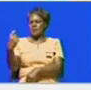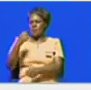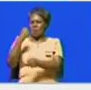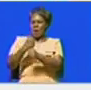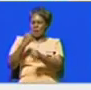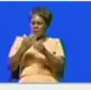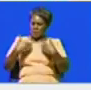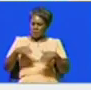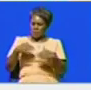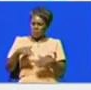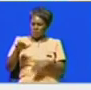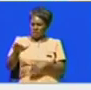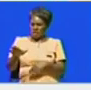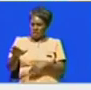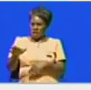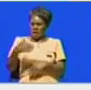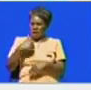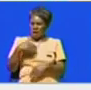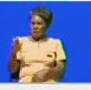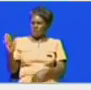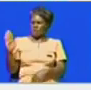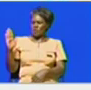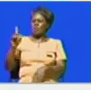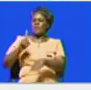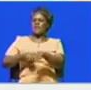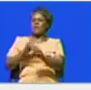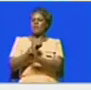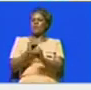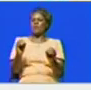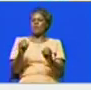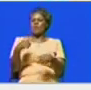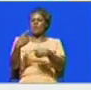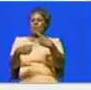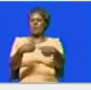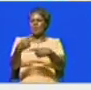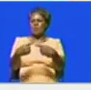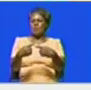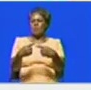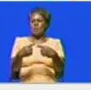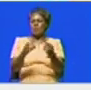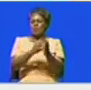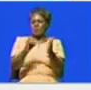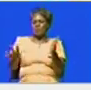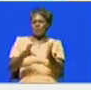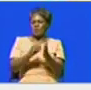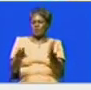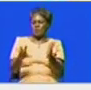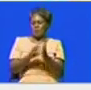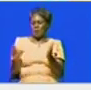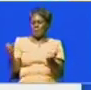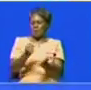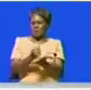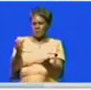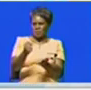who have been identified do not have security of tenure. And therefore, the process of going through any removal and the appointment